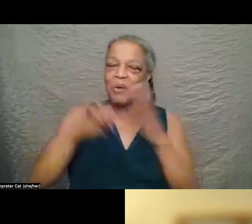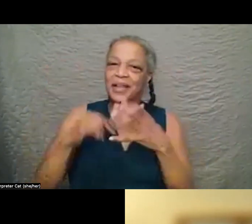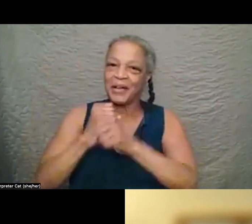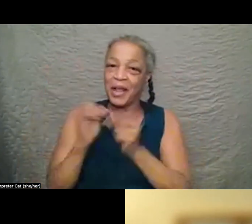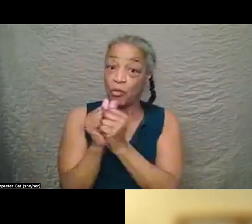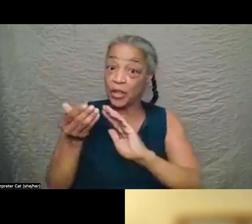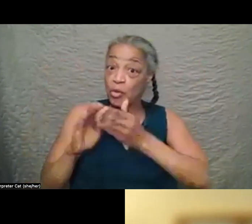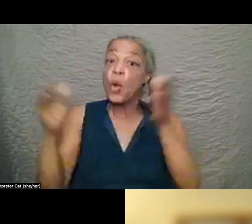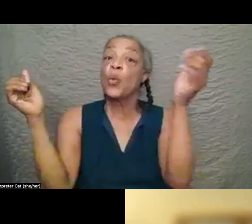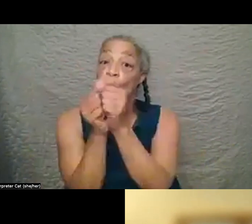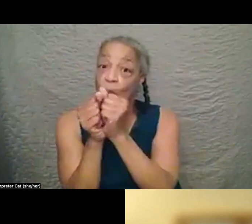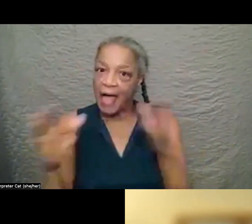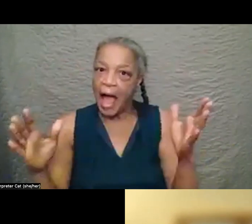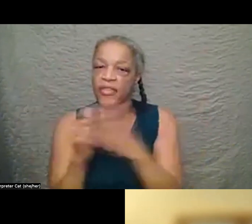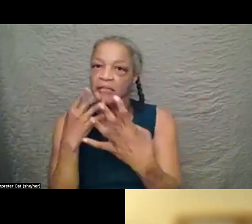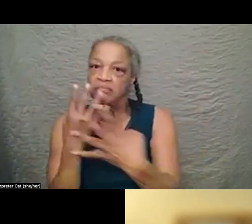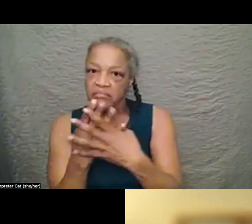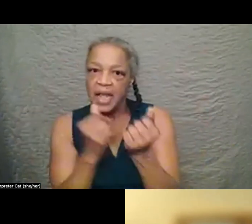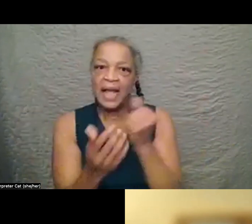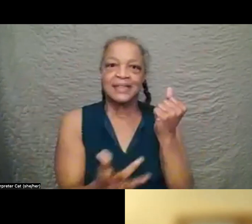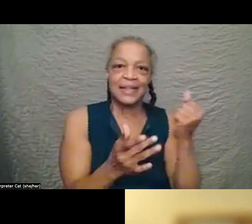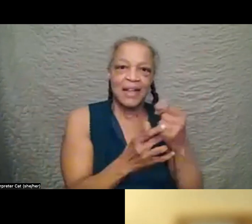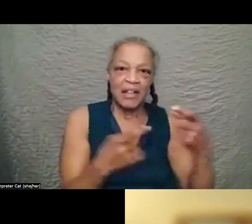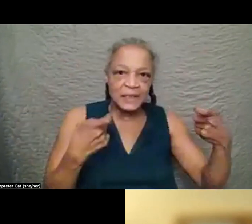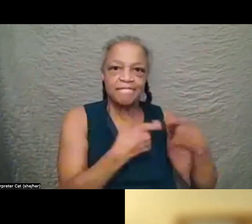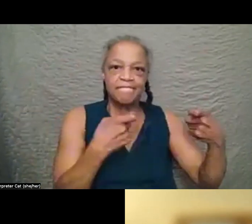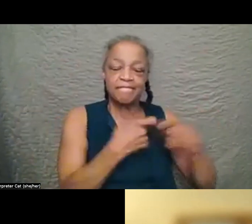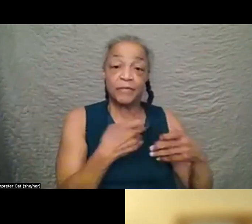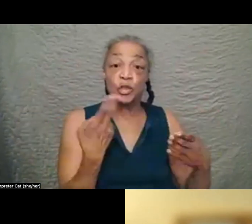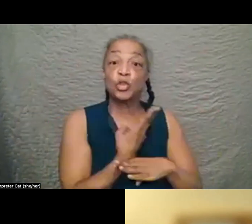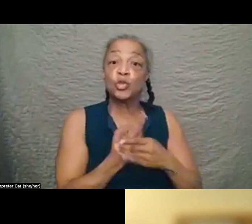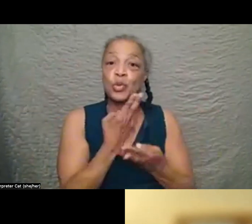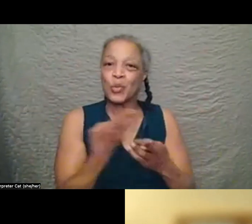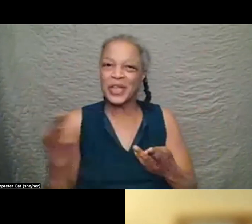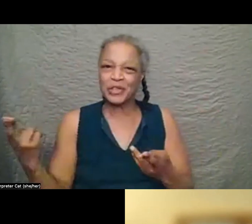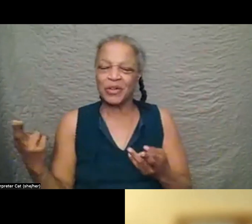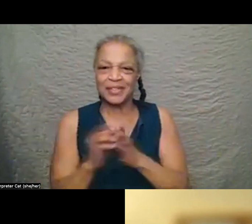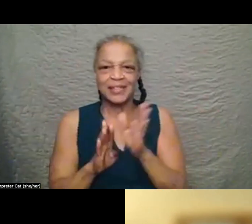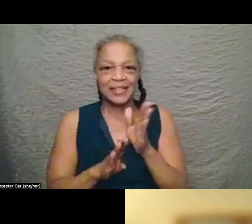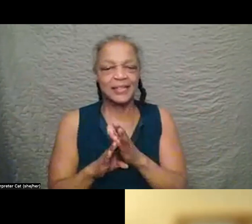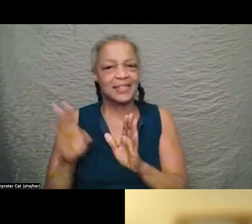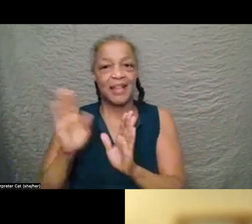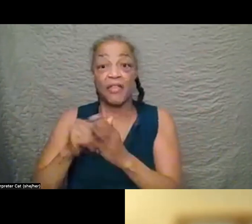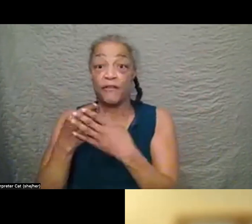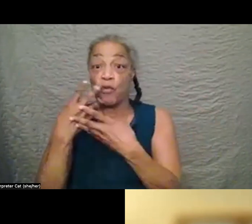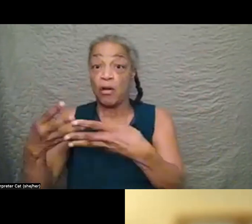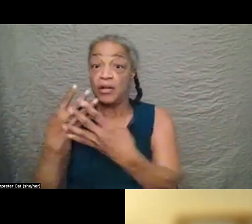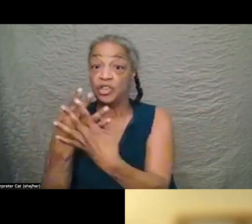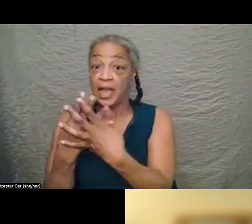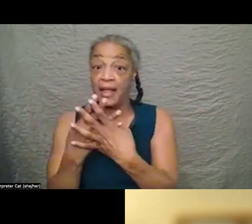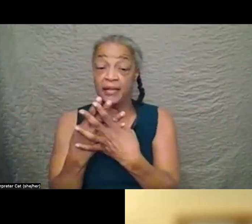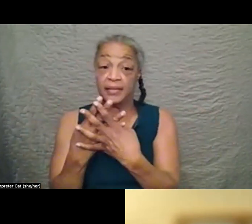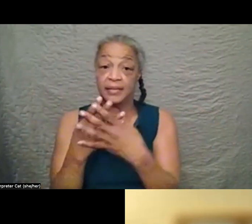without that kind of technology, and using the resources that go into building jails, prisons, and into